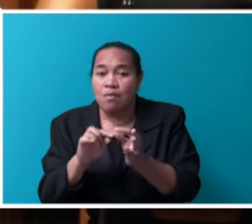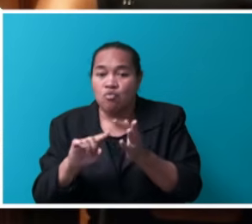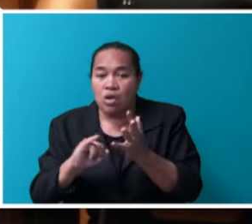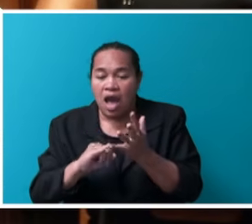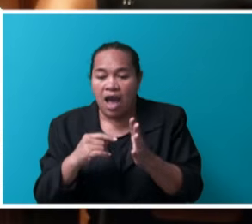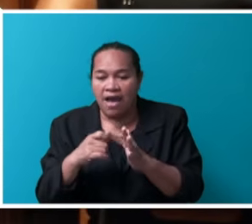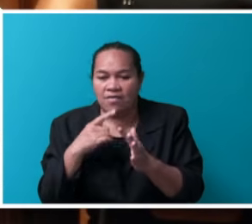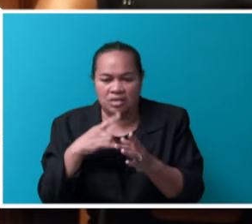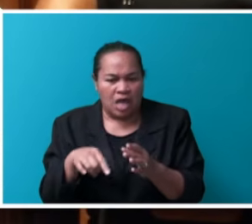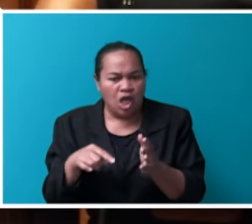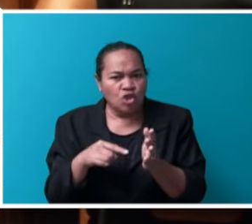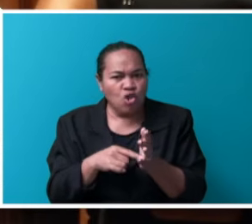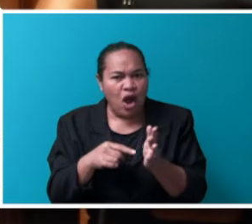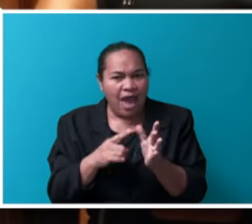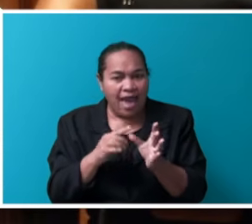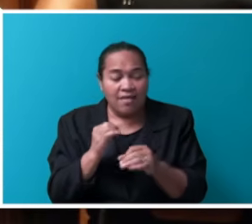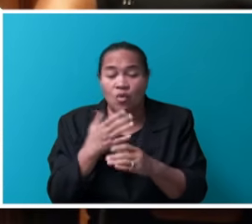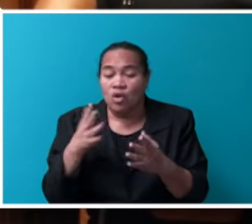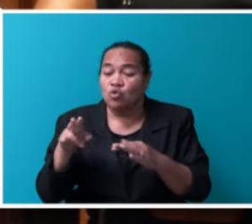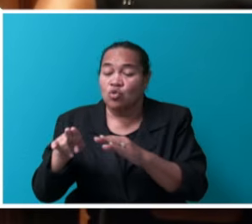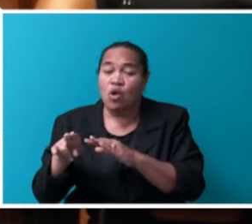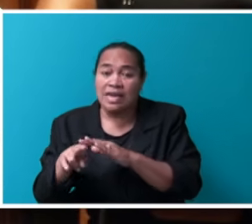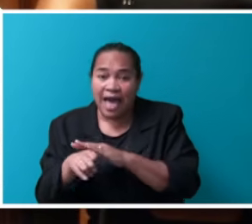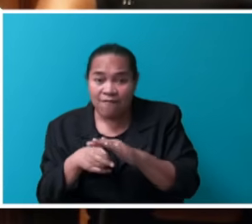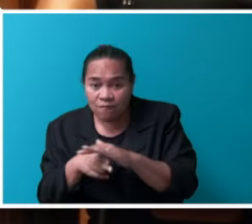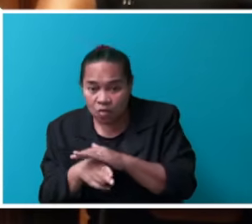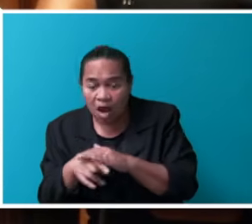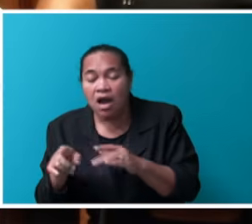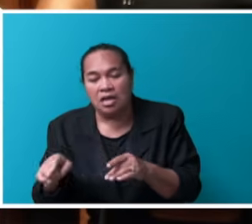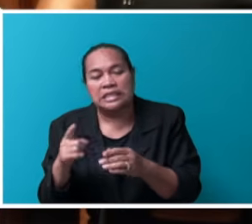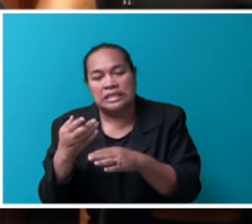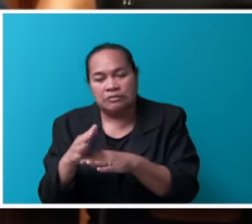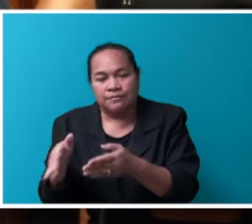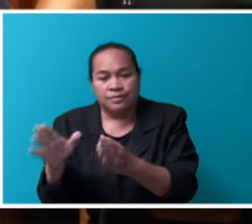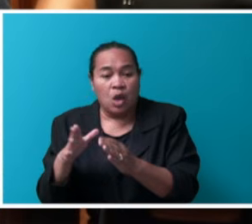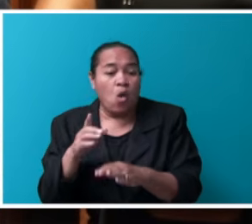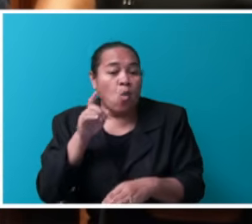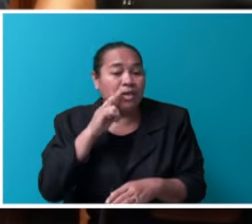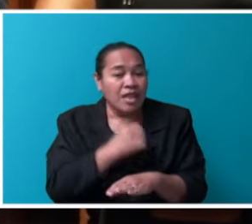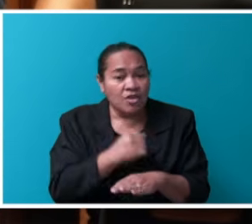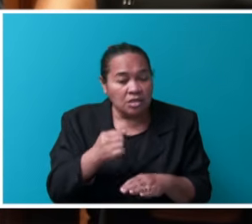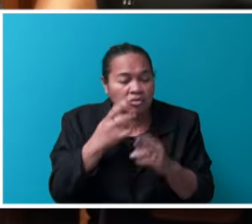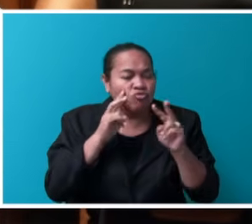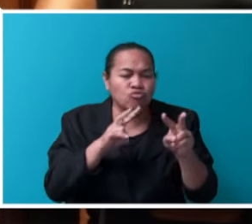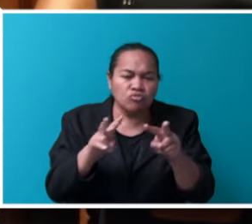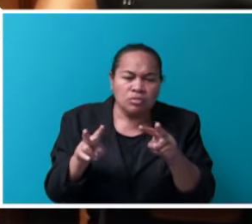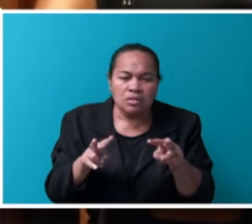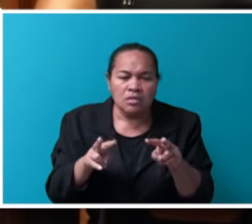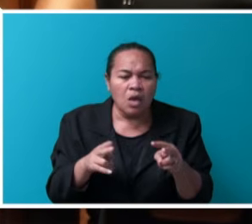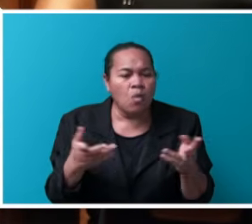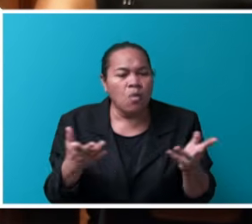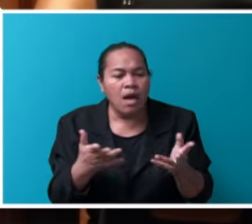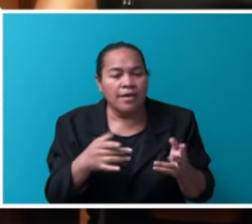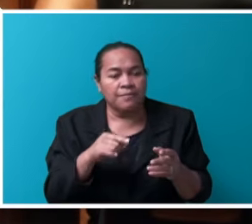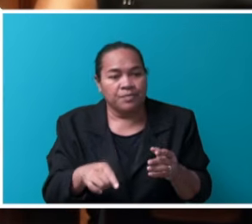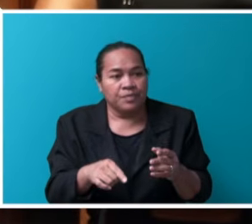Tongalevu, Namelimeli, and Navua. Furthermore, the Water Authority of Fiji is looking into extending water supply services from